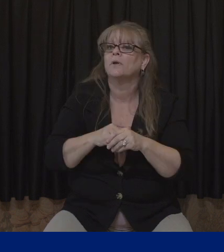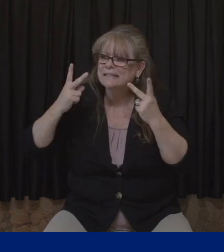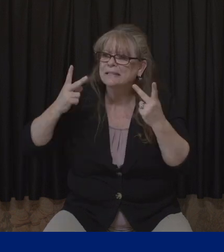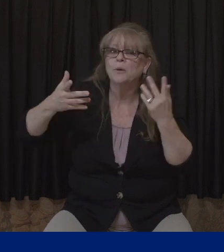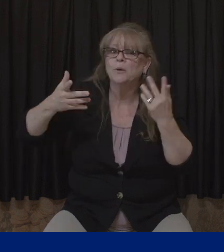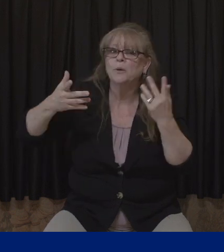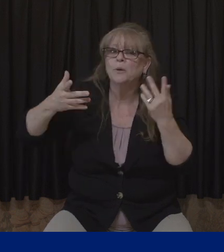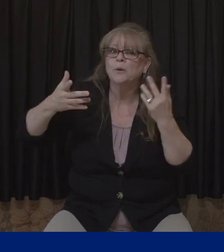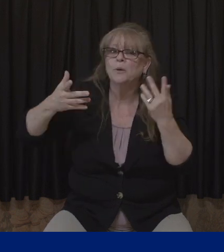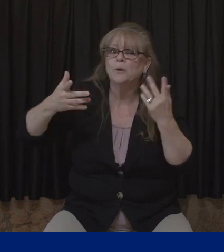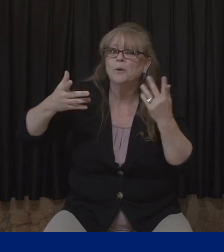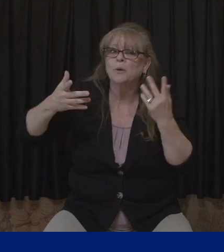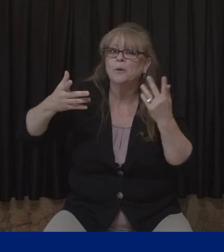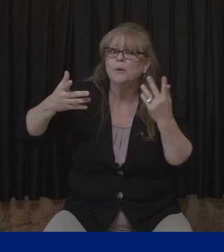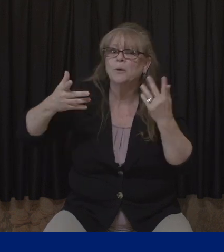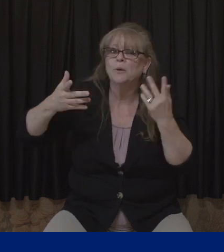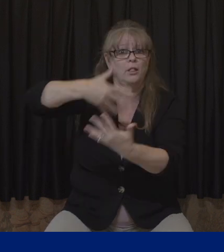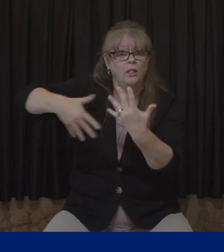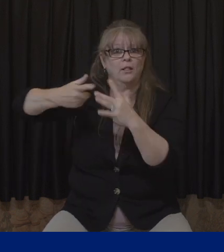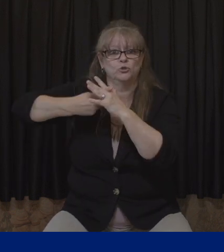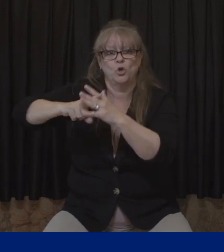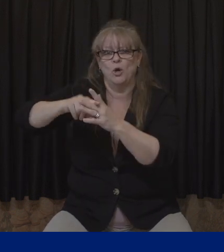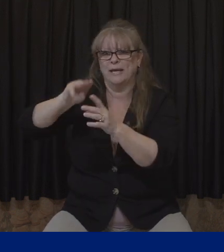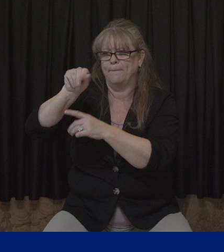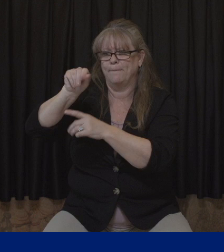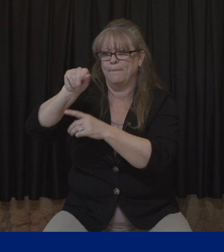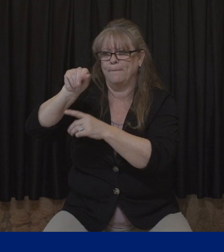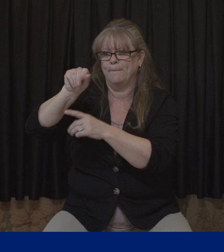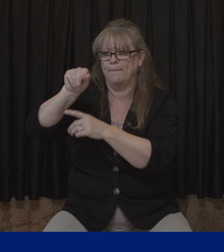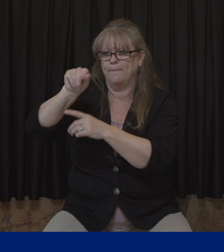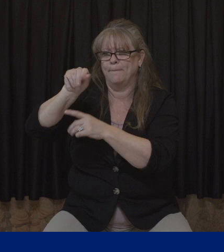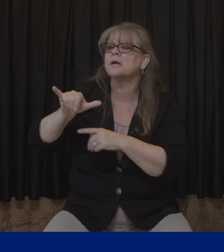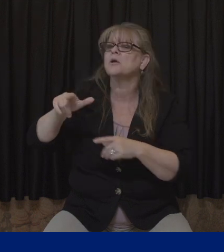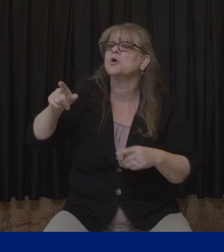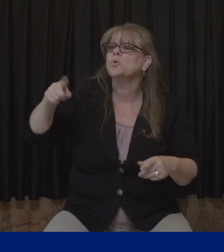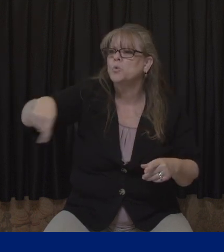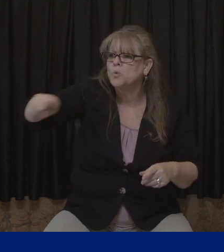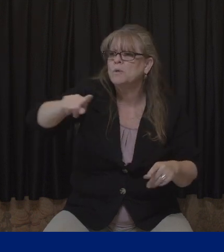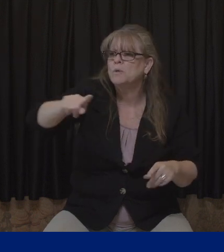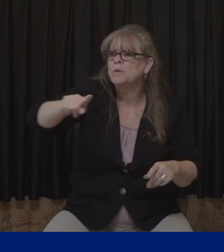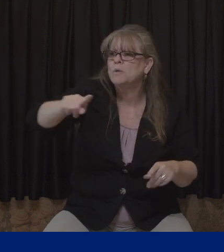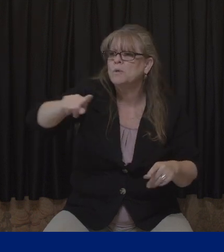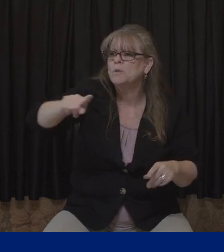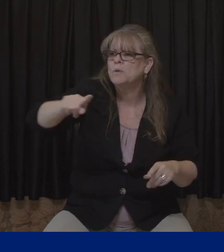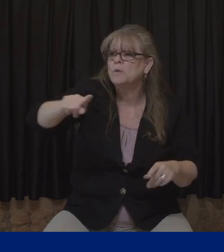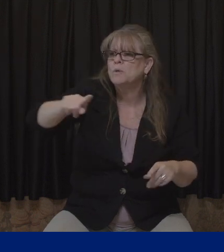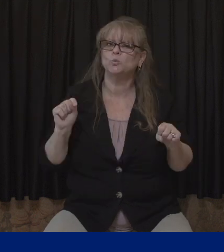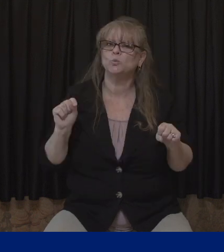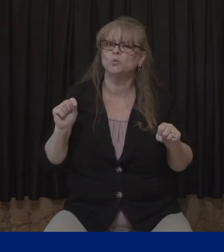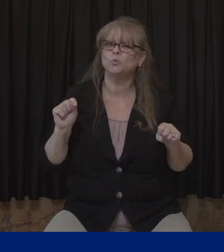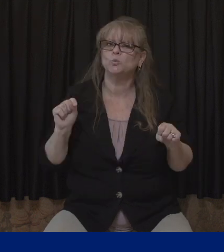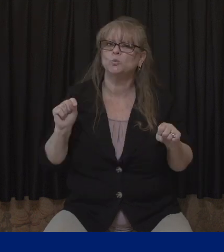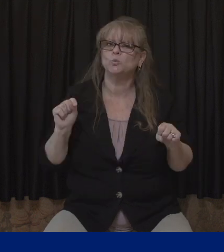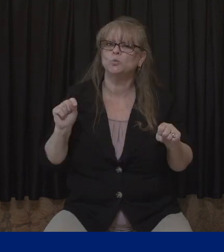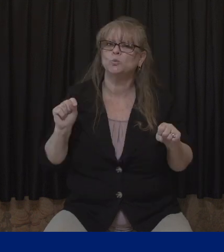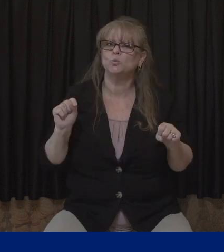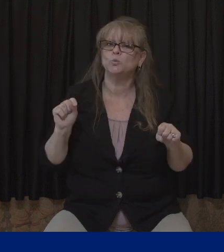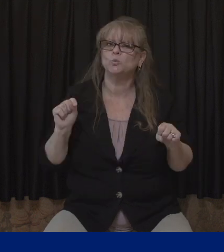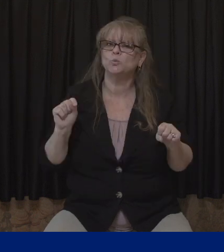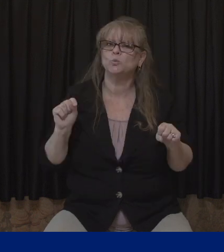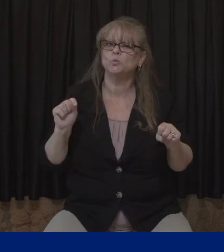modeling, Coloradans can have more interactions and still handle a rate of spread that, stays close to 1.8,